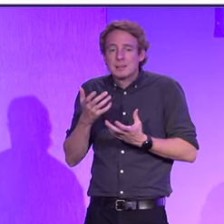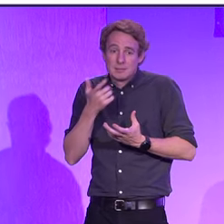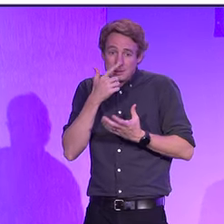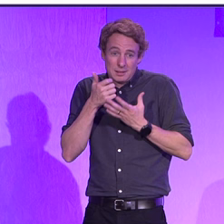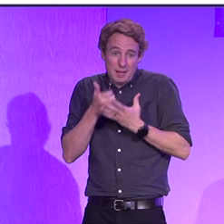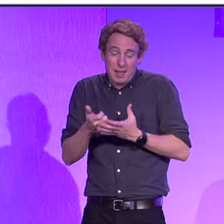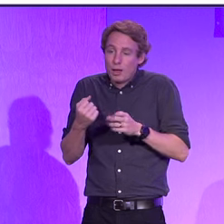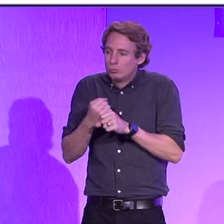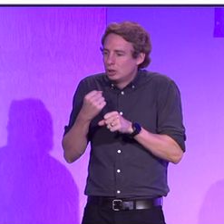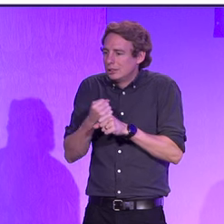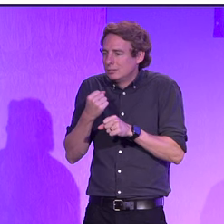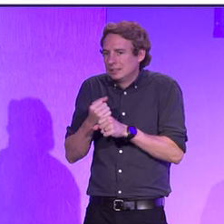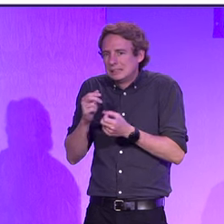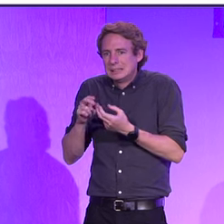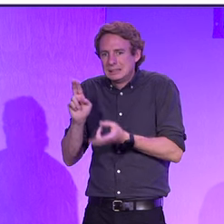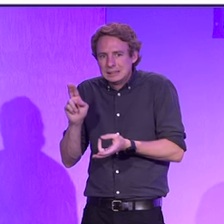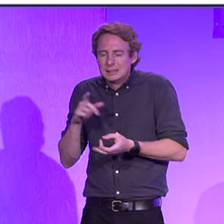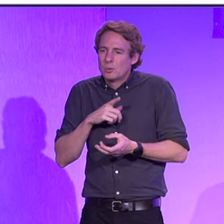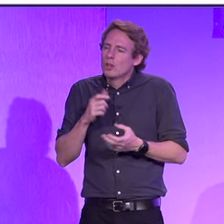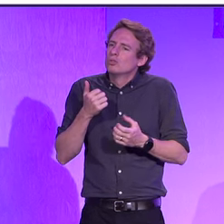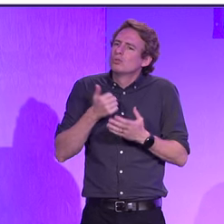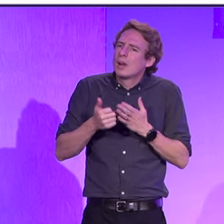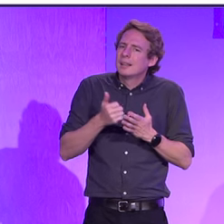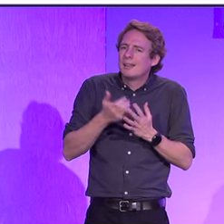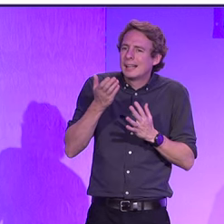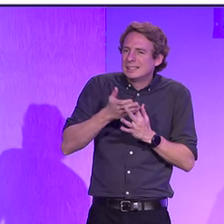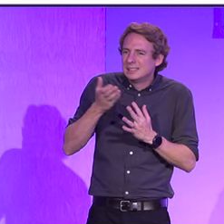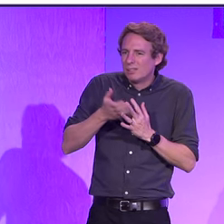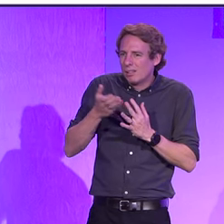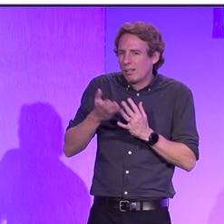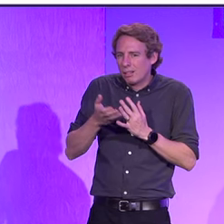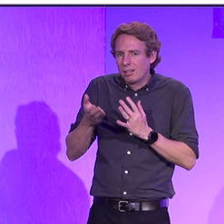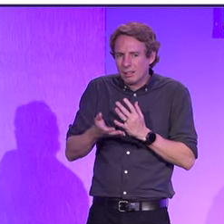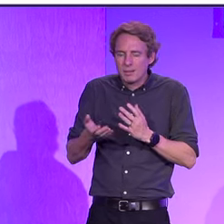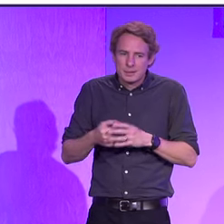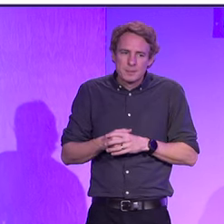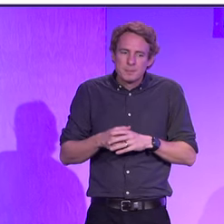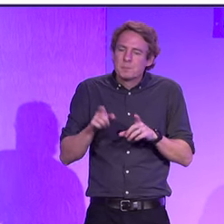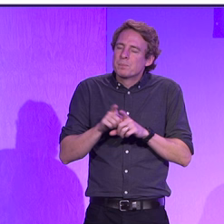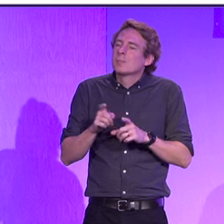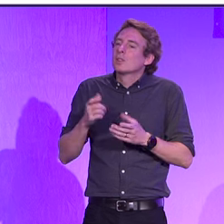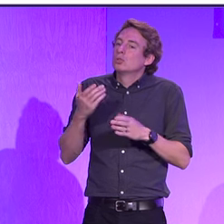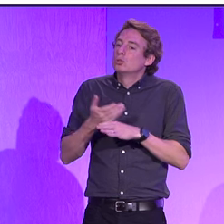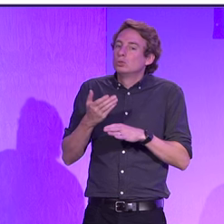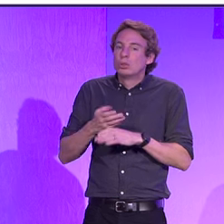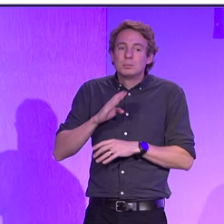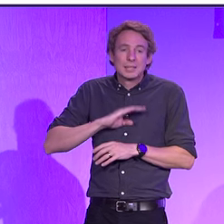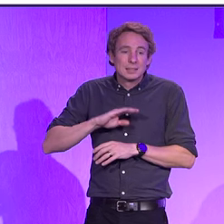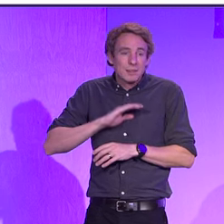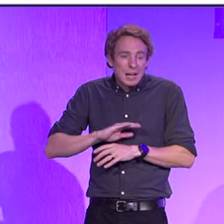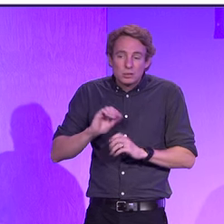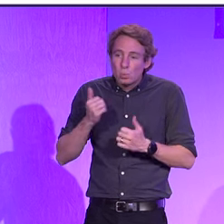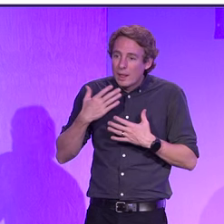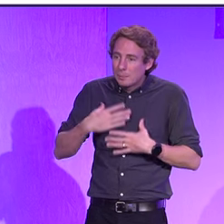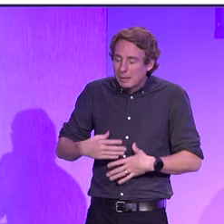productivity by providing regular mental breaks. And it also increases like satisfaction and great for